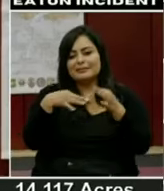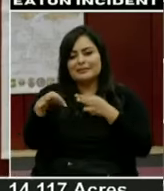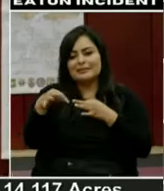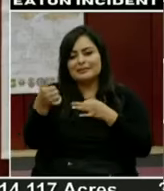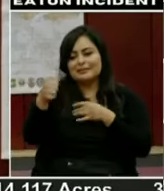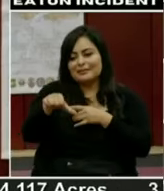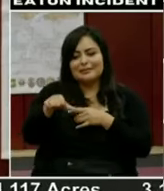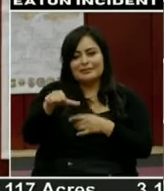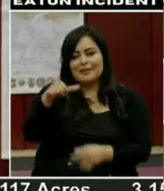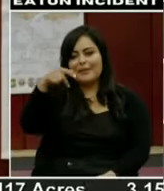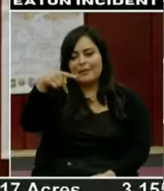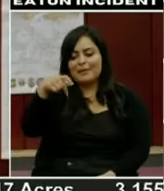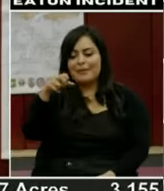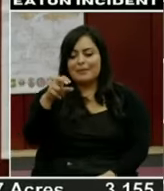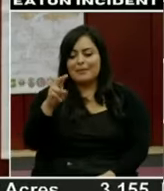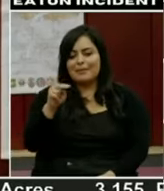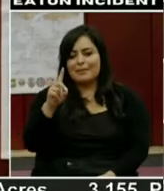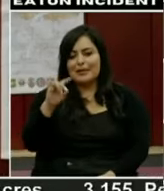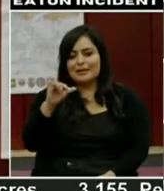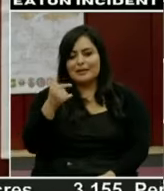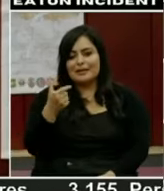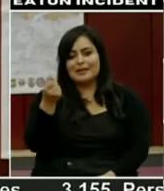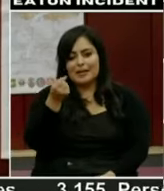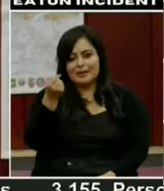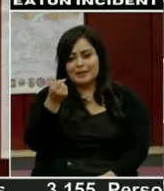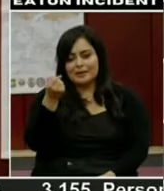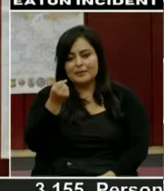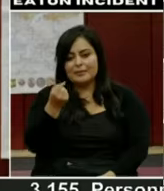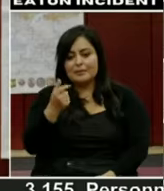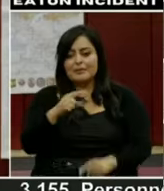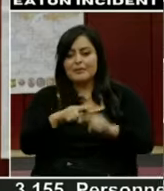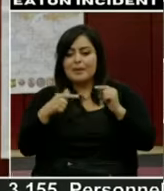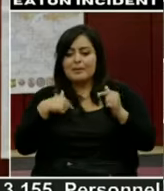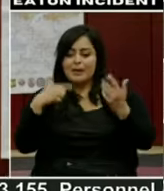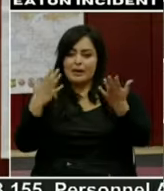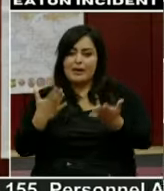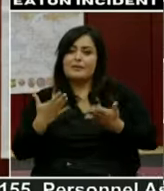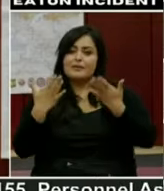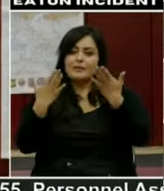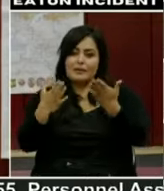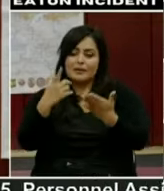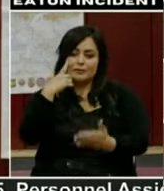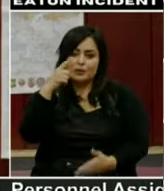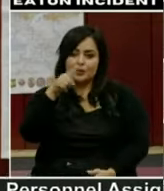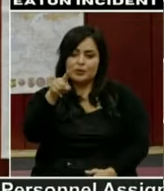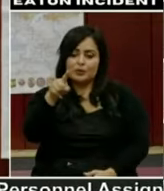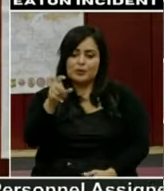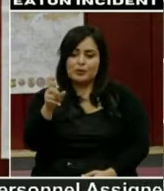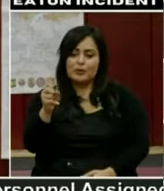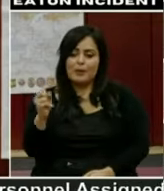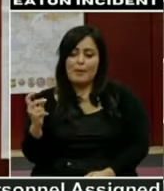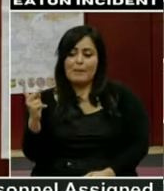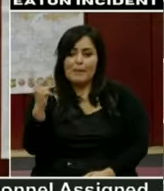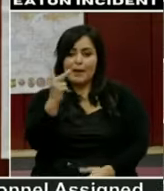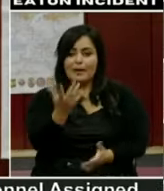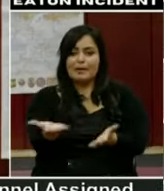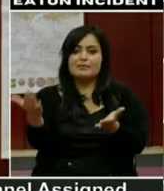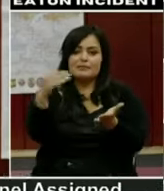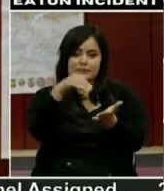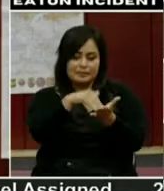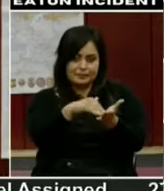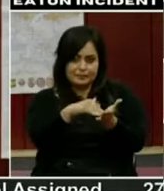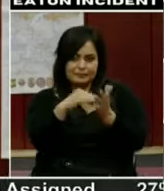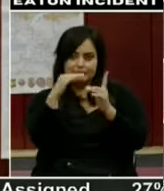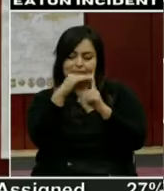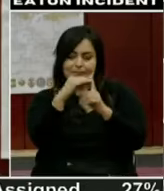case. Nonetheless, here's what my advice is to you: to go back to them and to